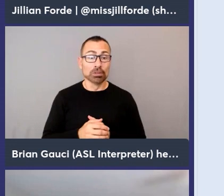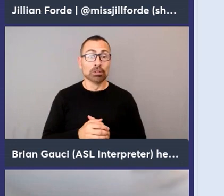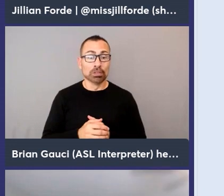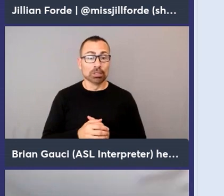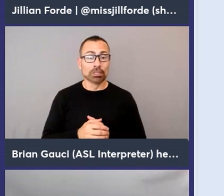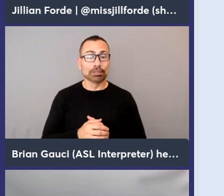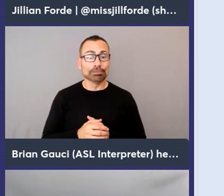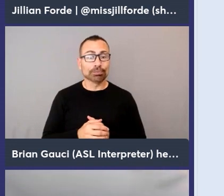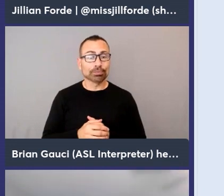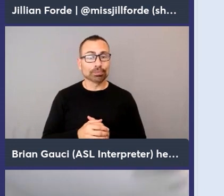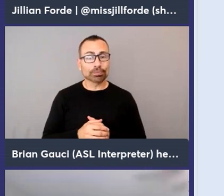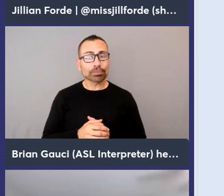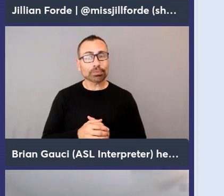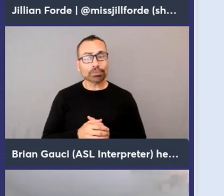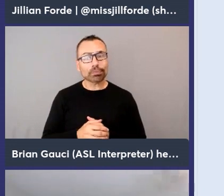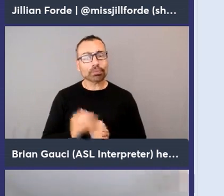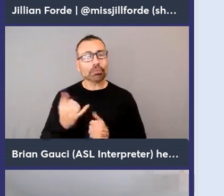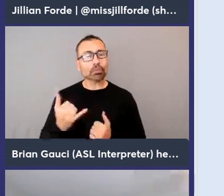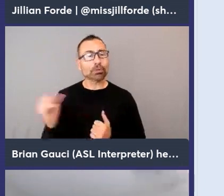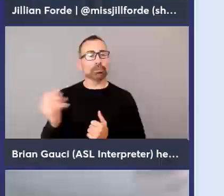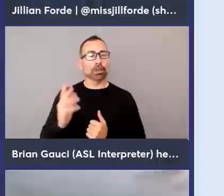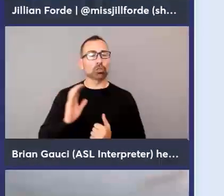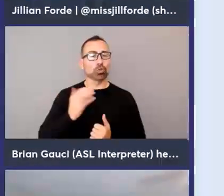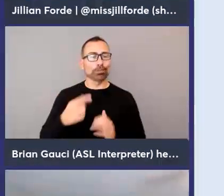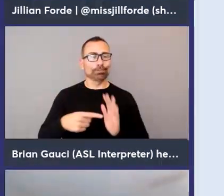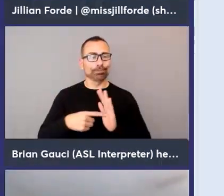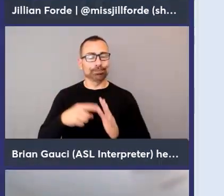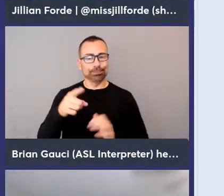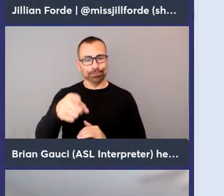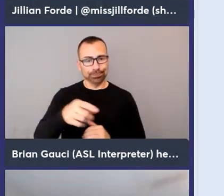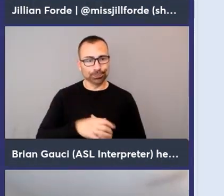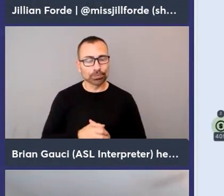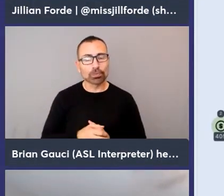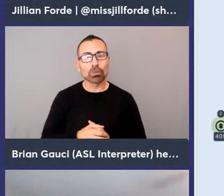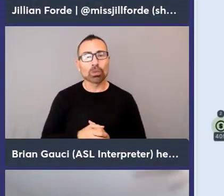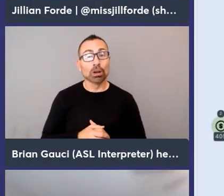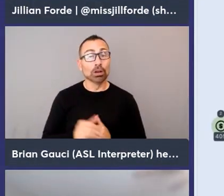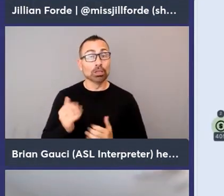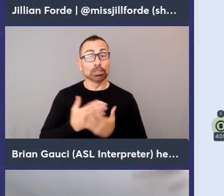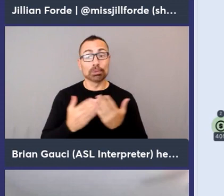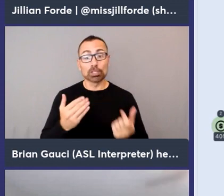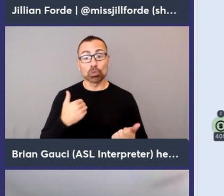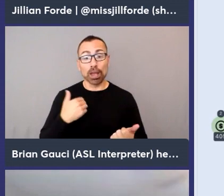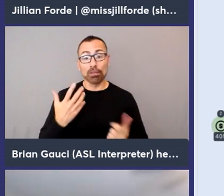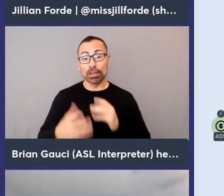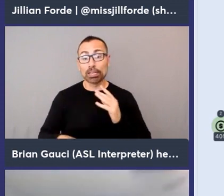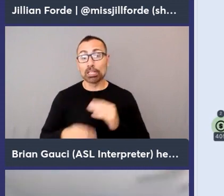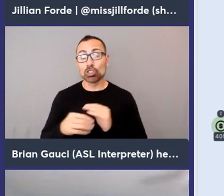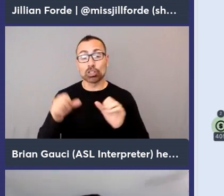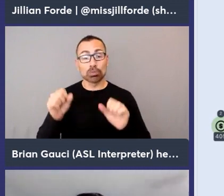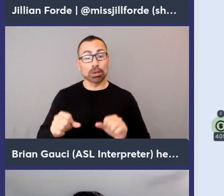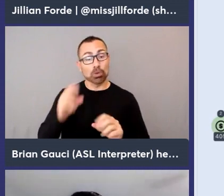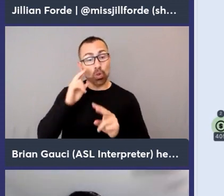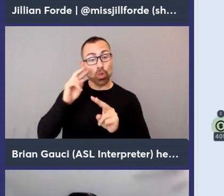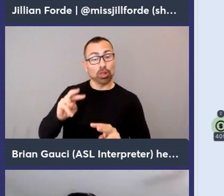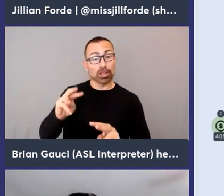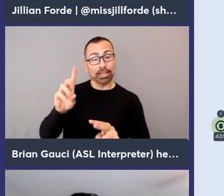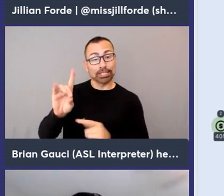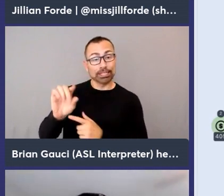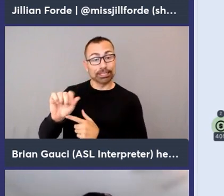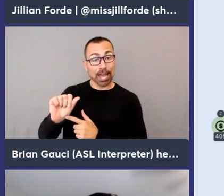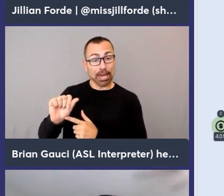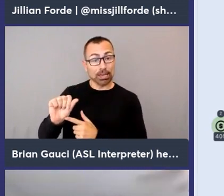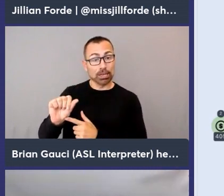But yeah, kind of getting a little bit back to the demo. Some of the things we have here, in addition to being able to just look at this data, we actually allow you